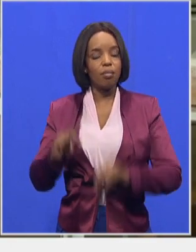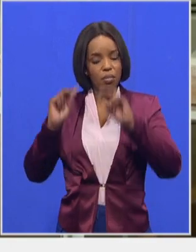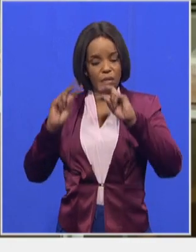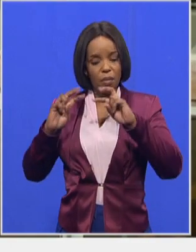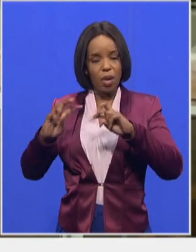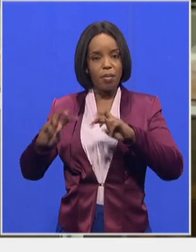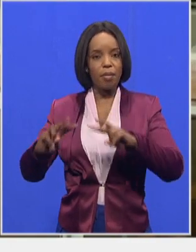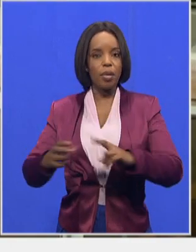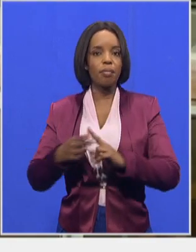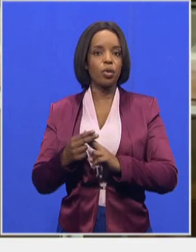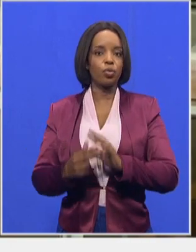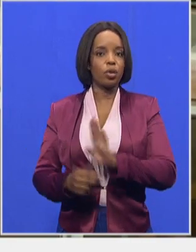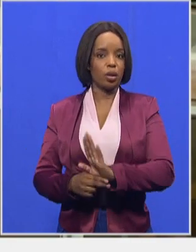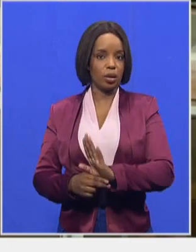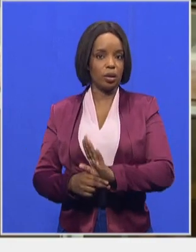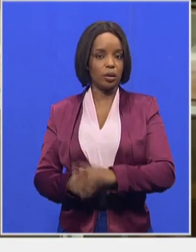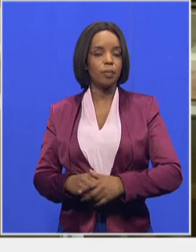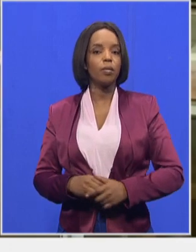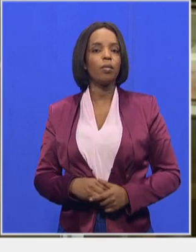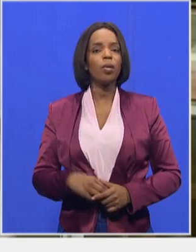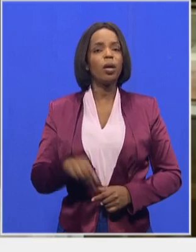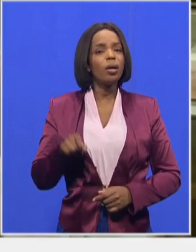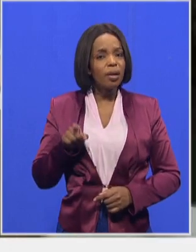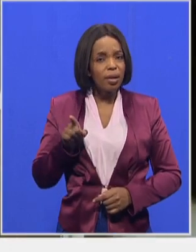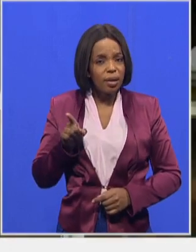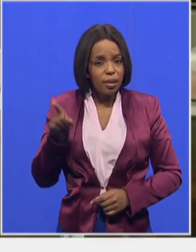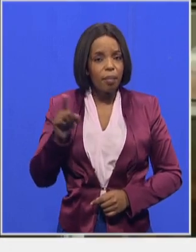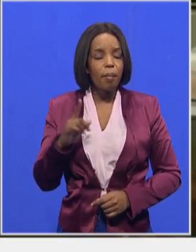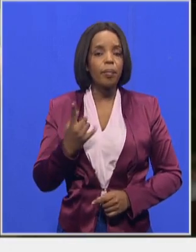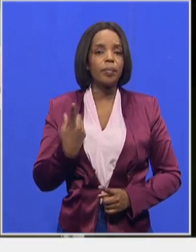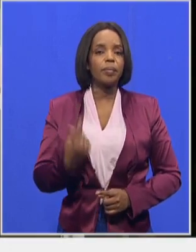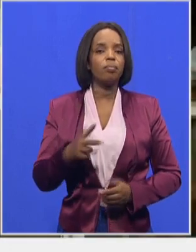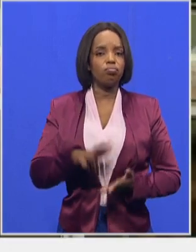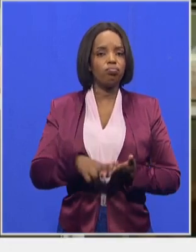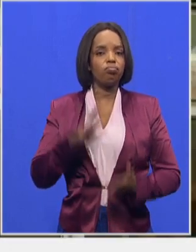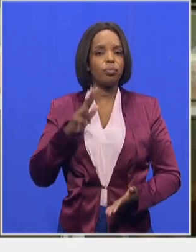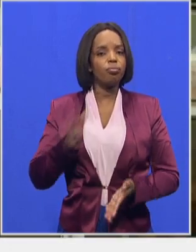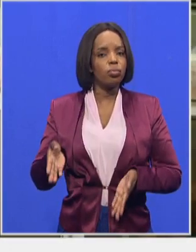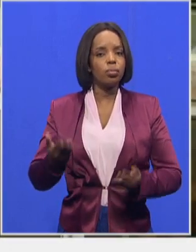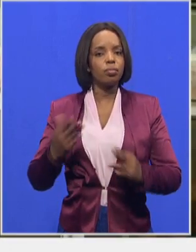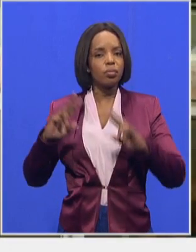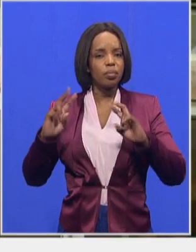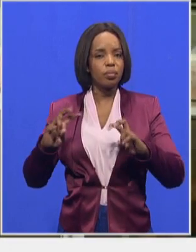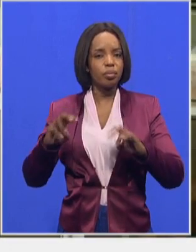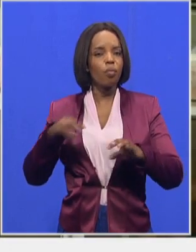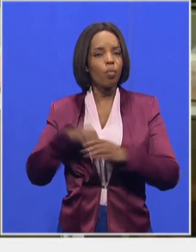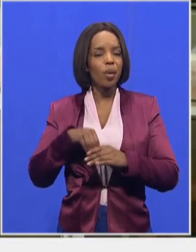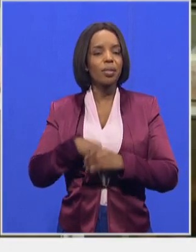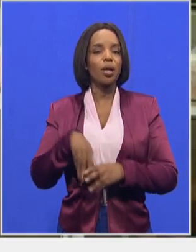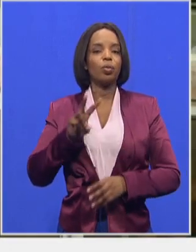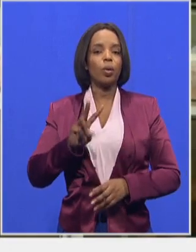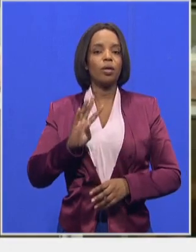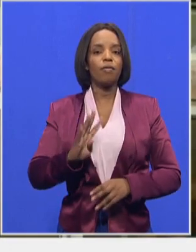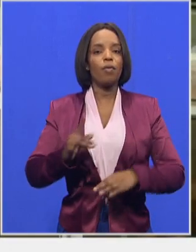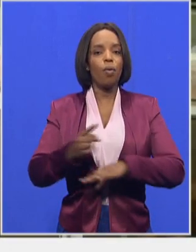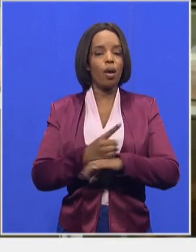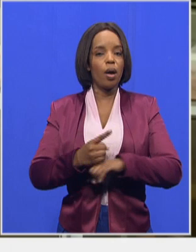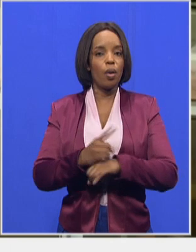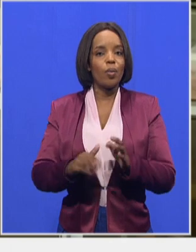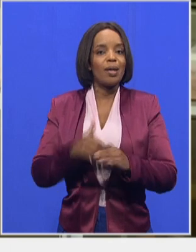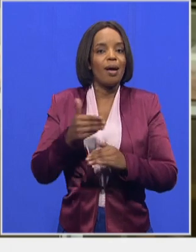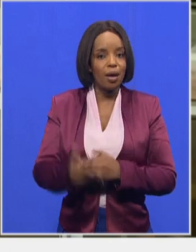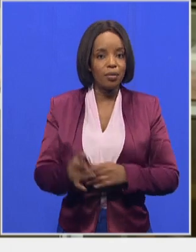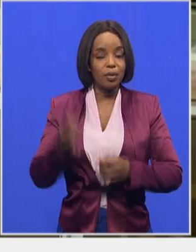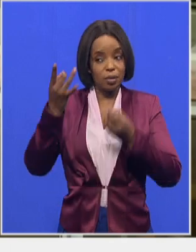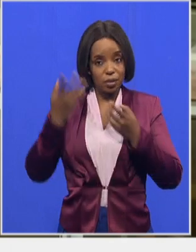investigating unit. So him actually authorizing this investigation within 24 hours after receiving that initial tip-off,